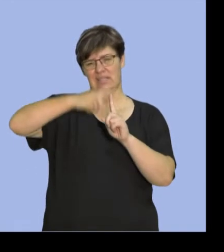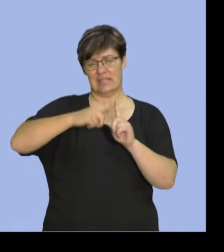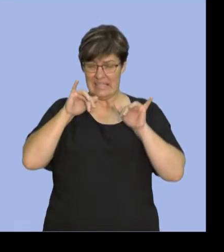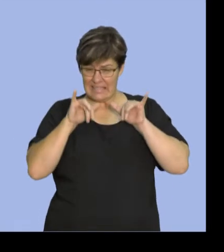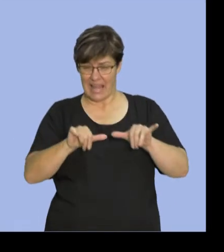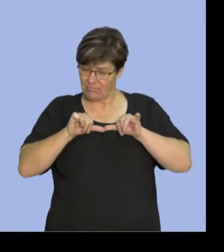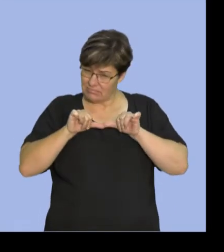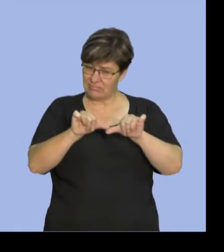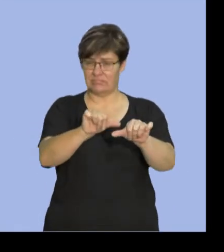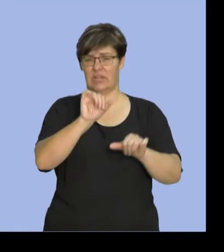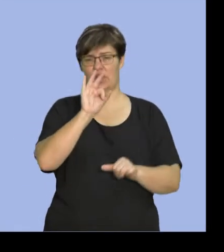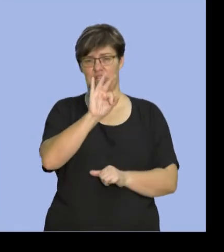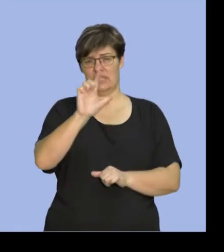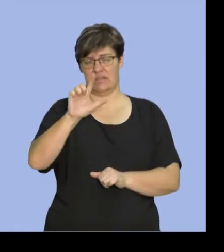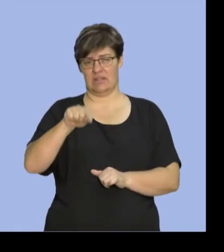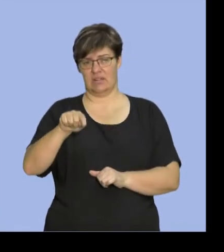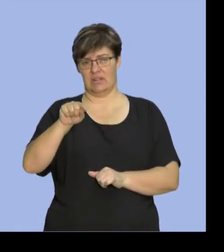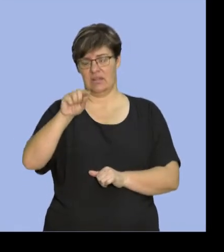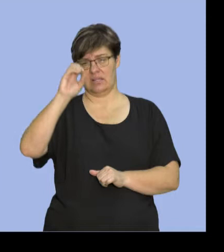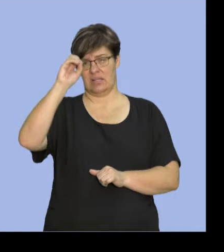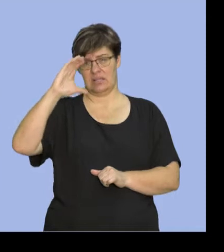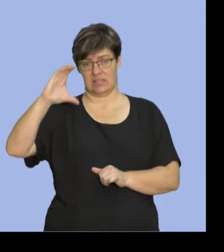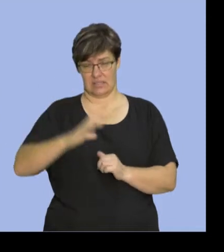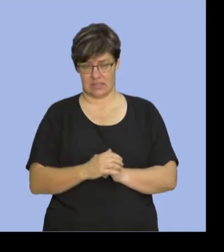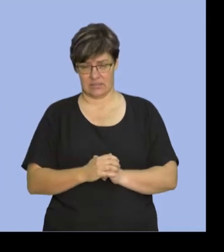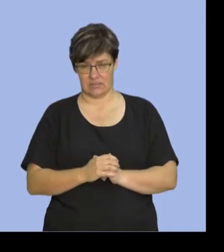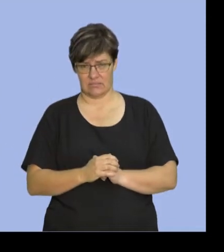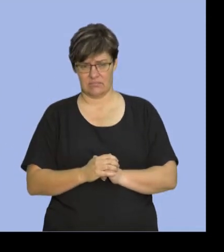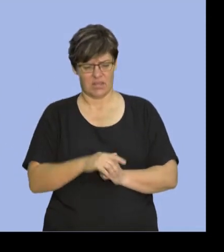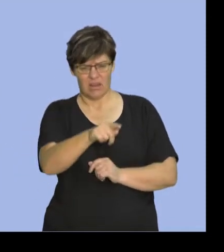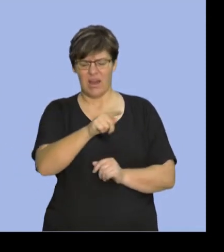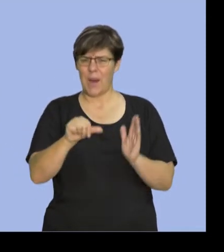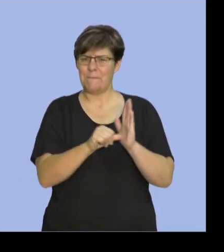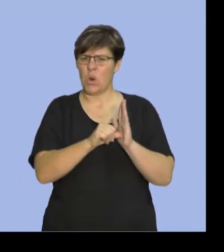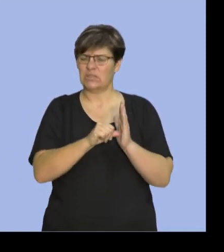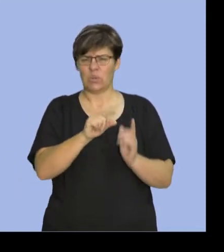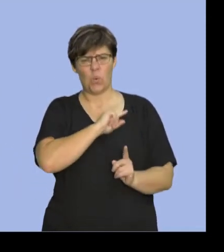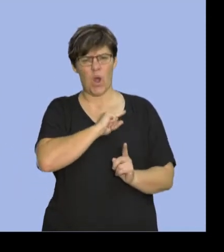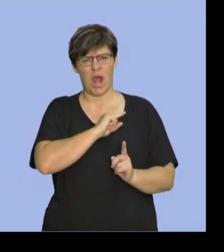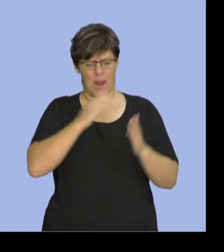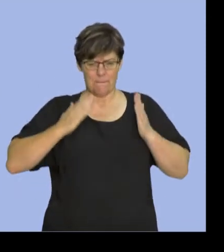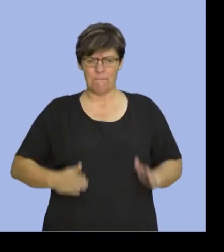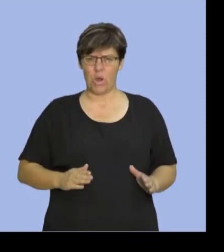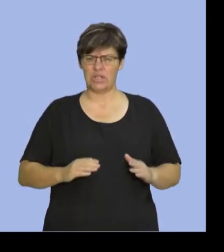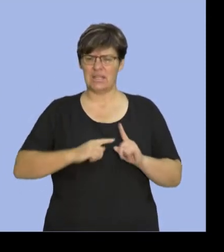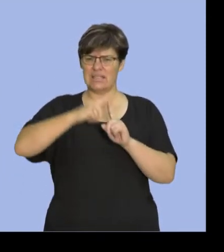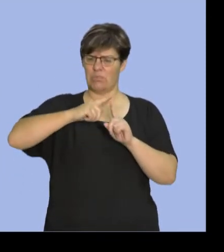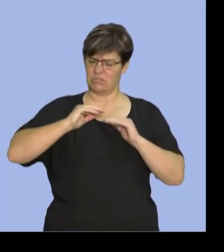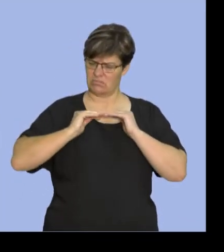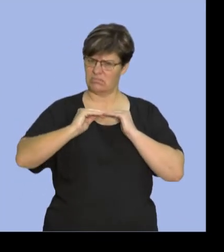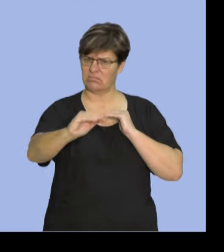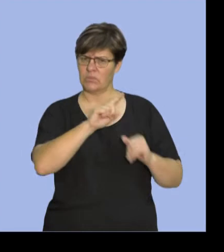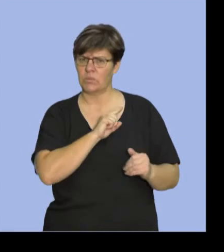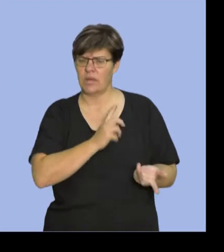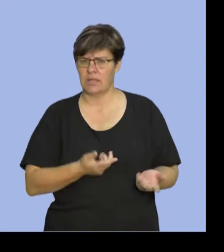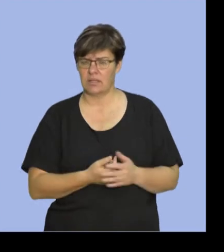Celsius. Why is thermoregulation important? Why is it important that we keep our body temperatures constant? I'll draw